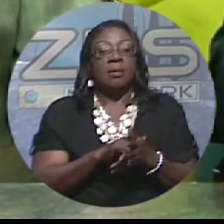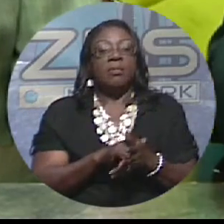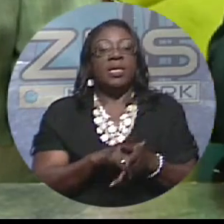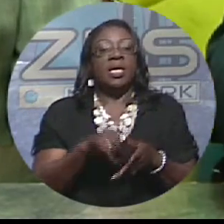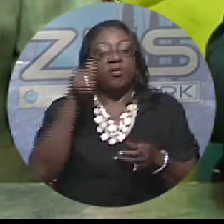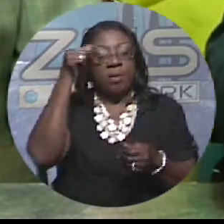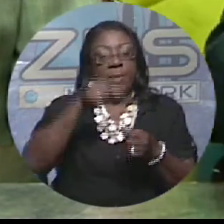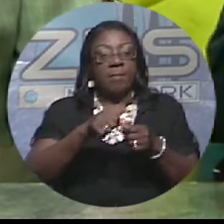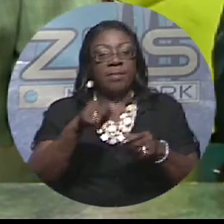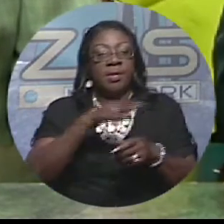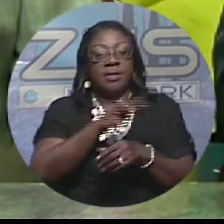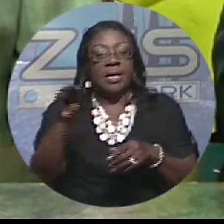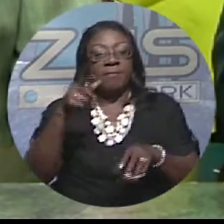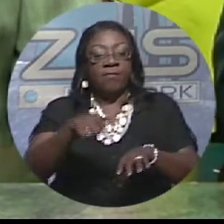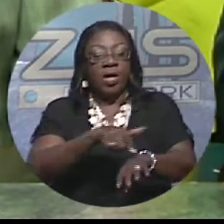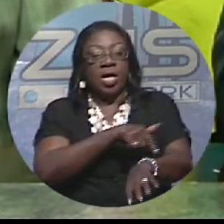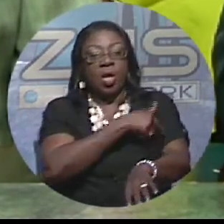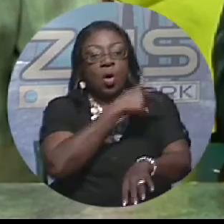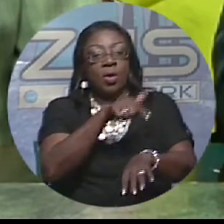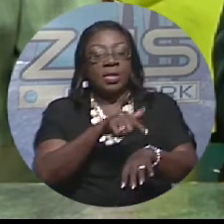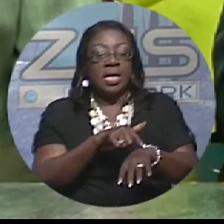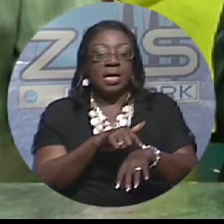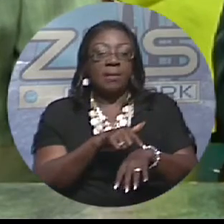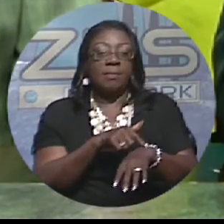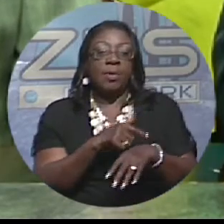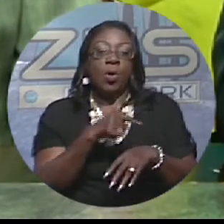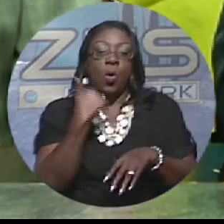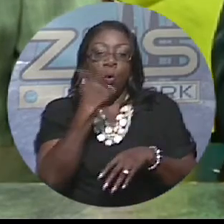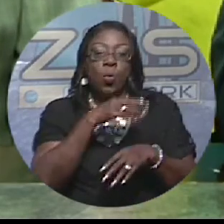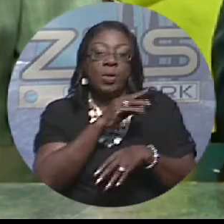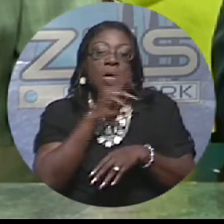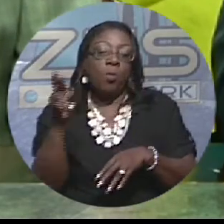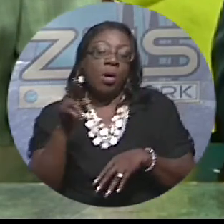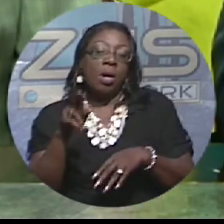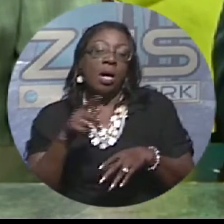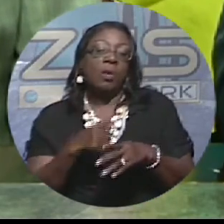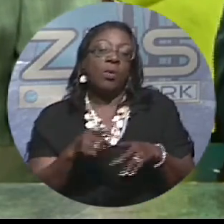become aware of who these people are and what their contributions were to nation building.